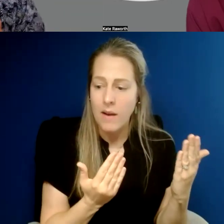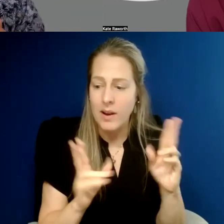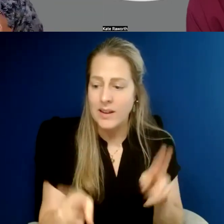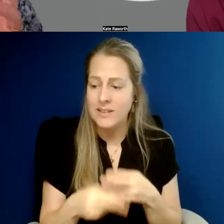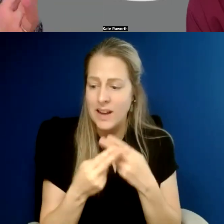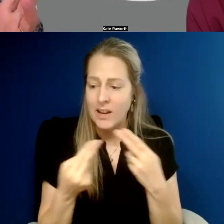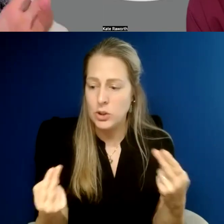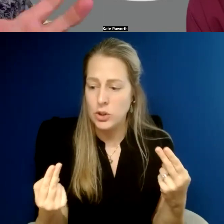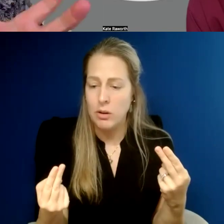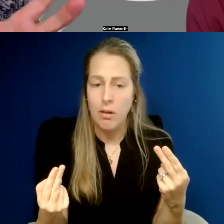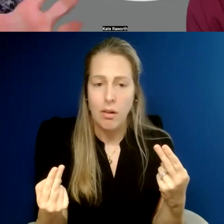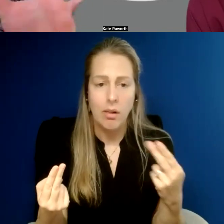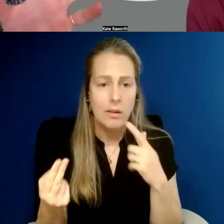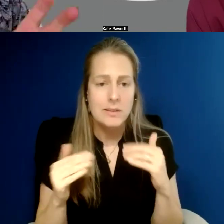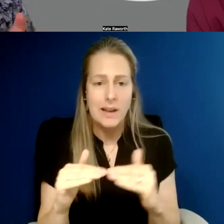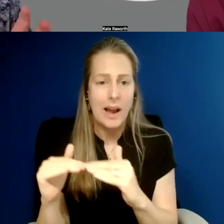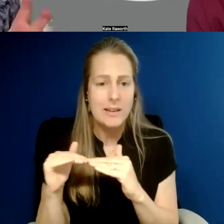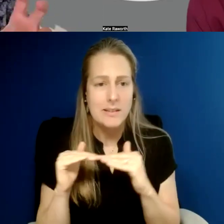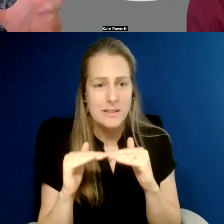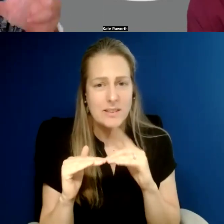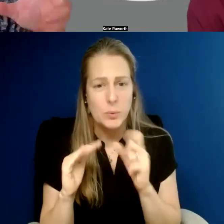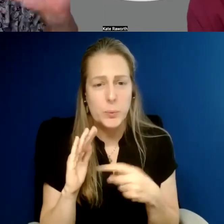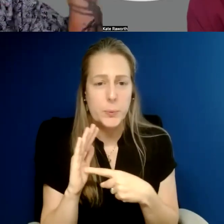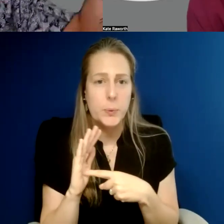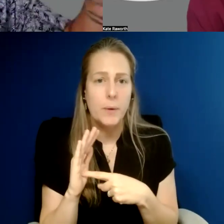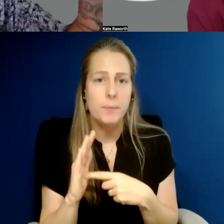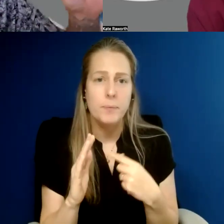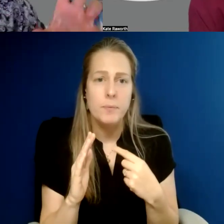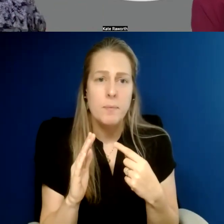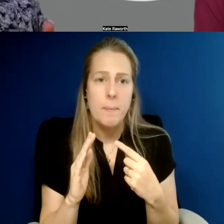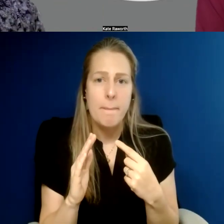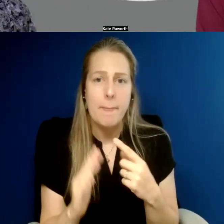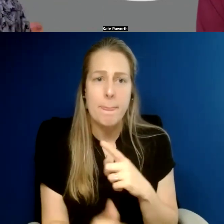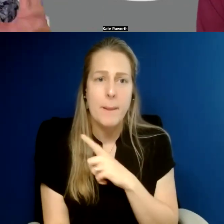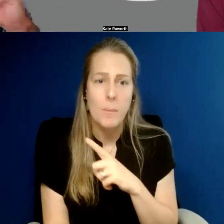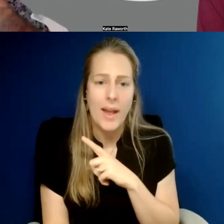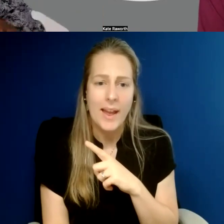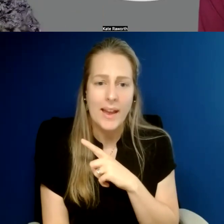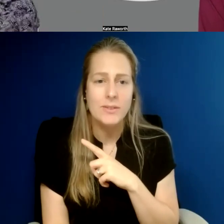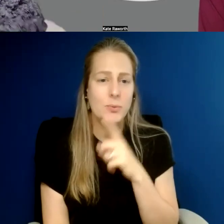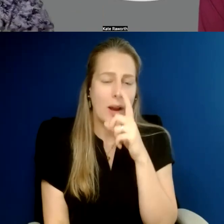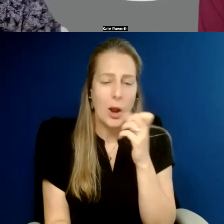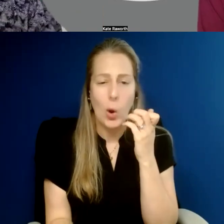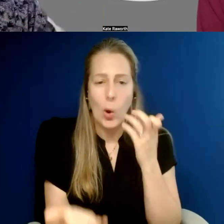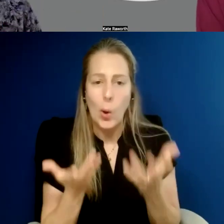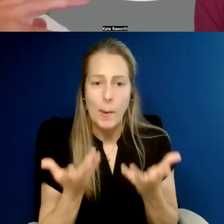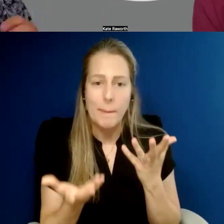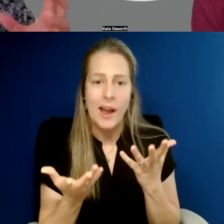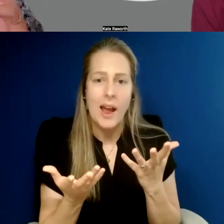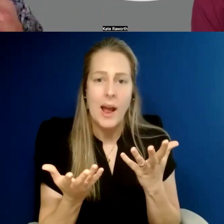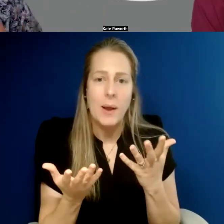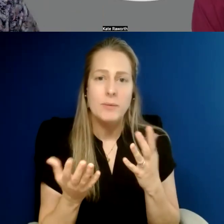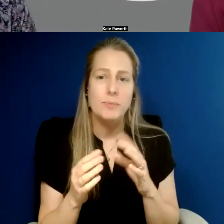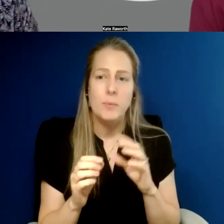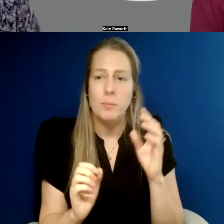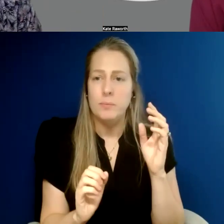yeah, which is important because then you can actually compare the United States to Malawi to China to and so on